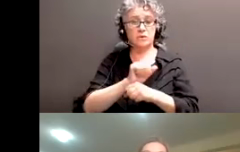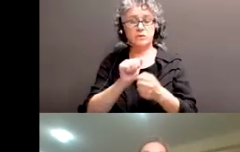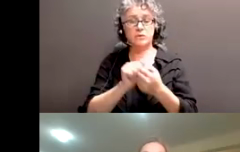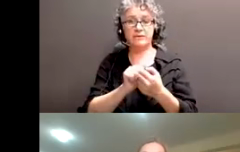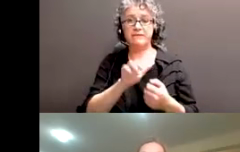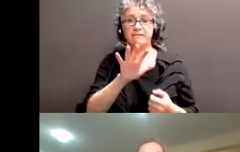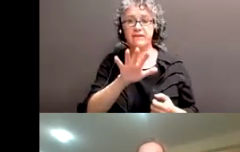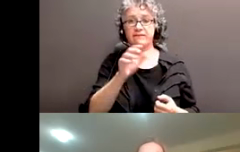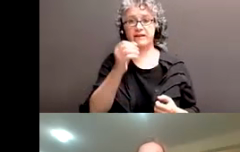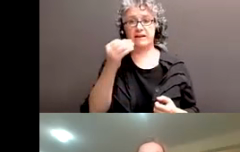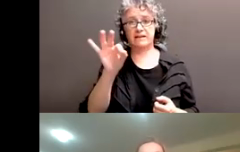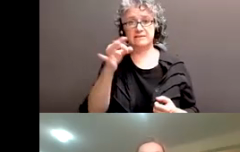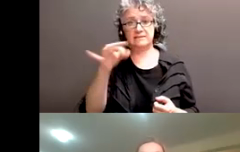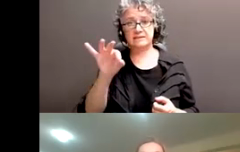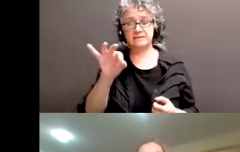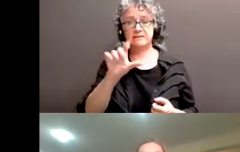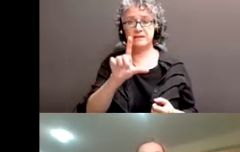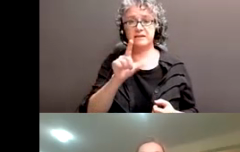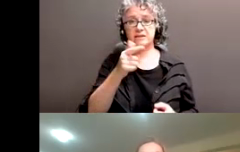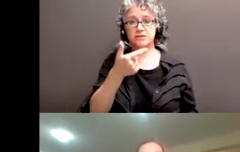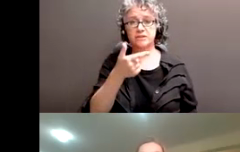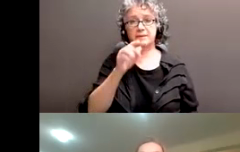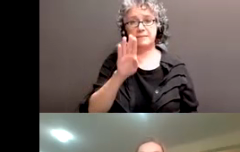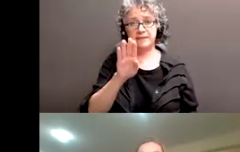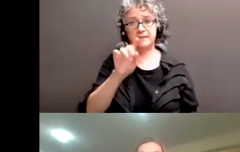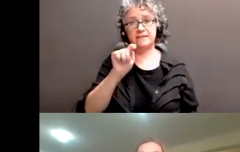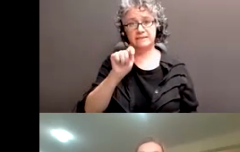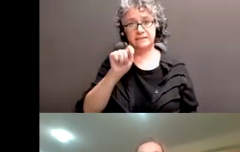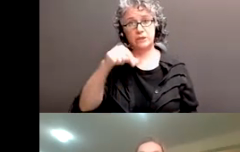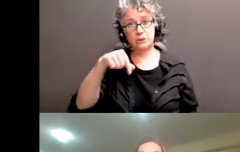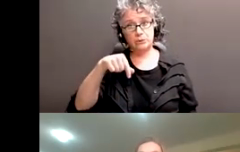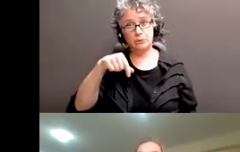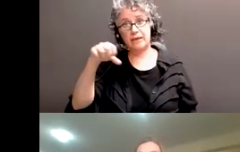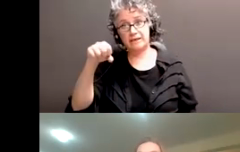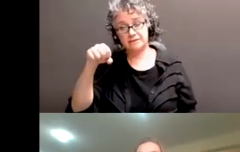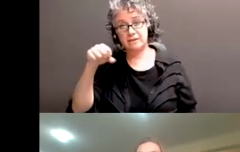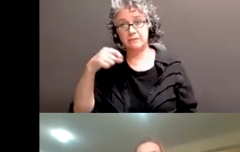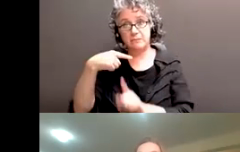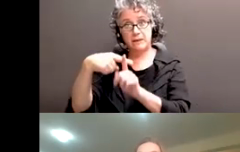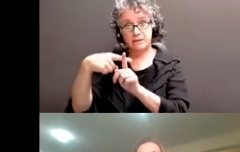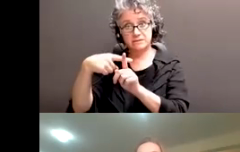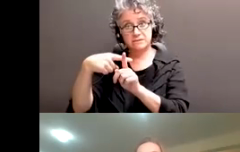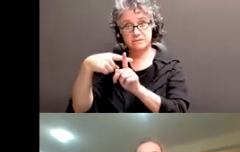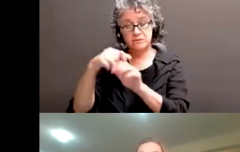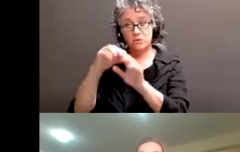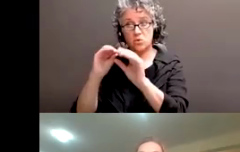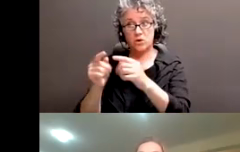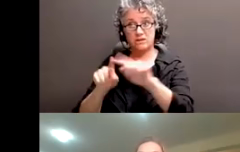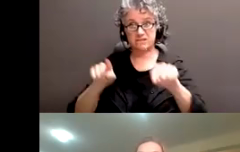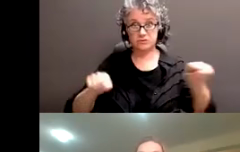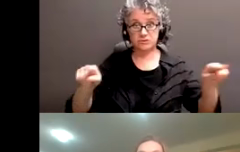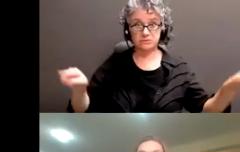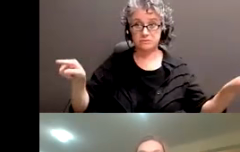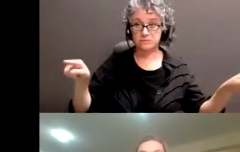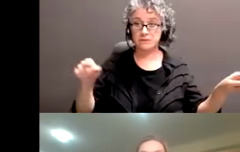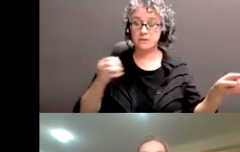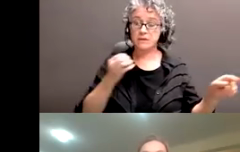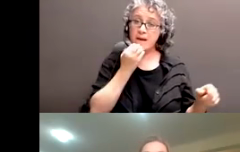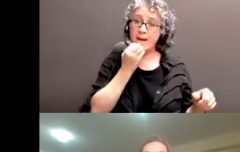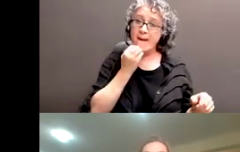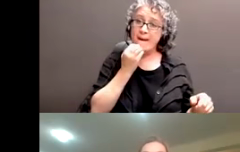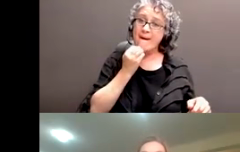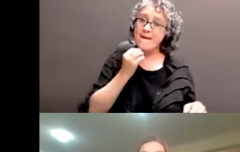other LGBTQS plus organizations to bring awareness, as the, you know, Rochella and Latoya both talked